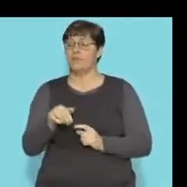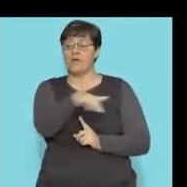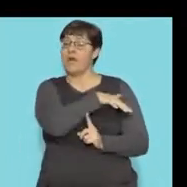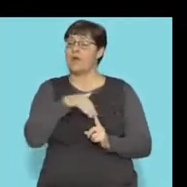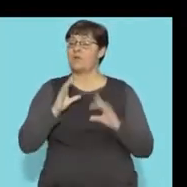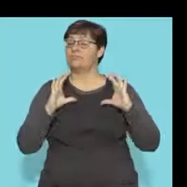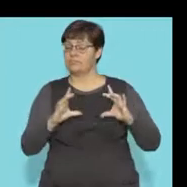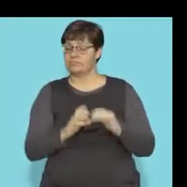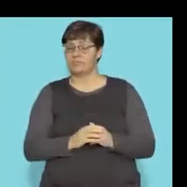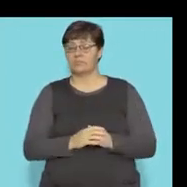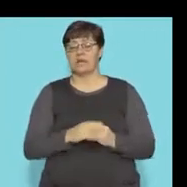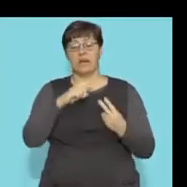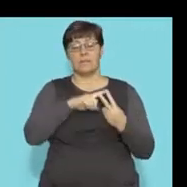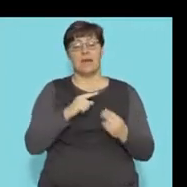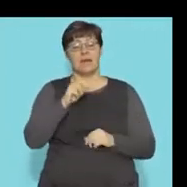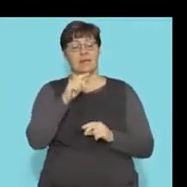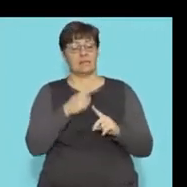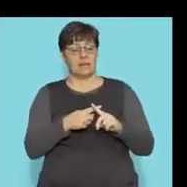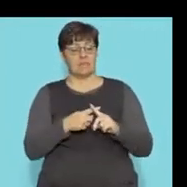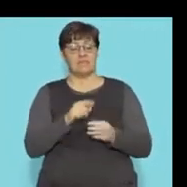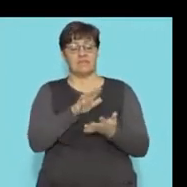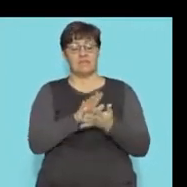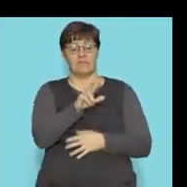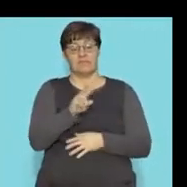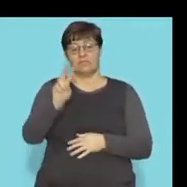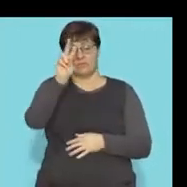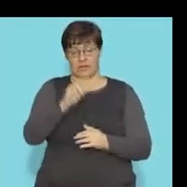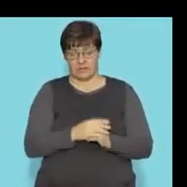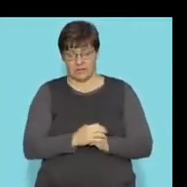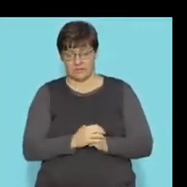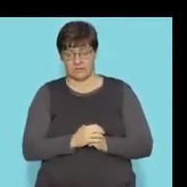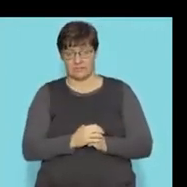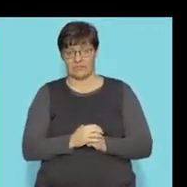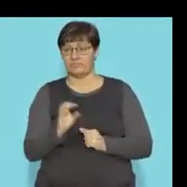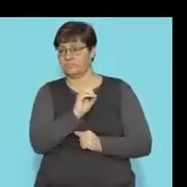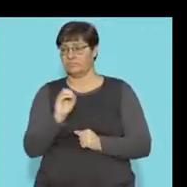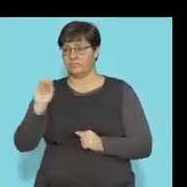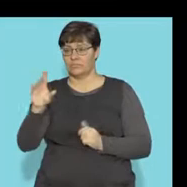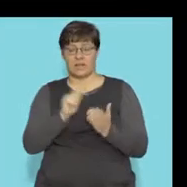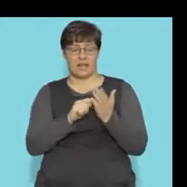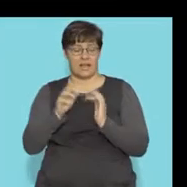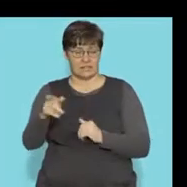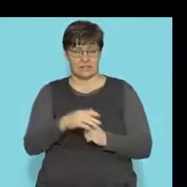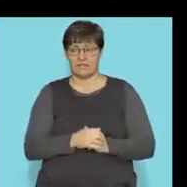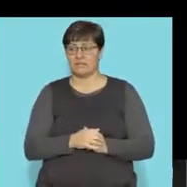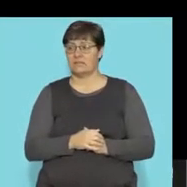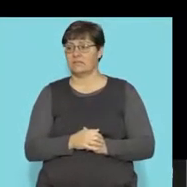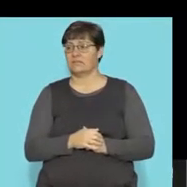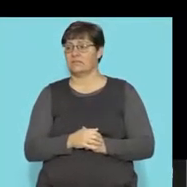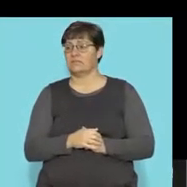area of the circle will be pi times 15 squared. So I can pop that in my calculator as